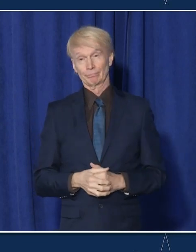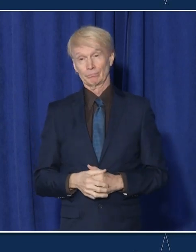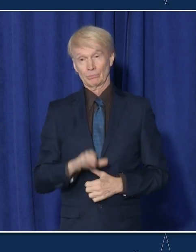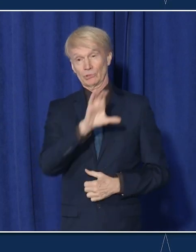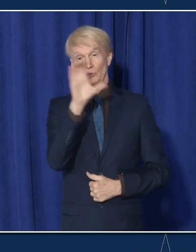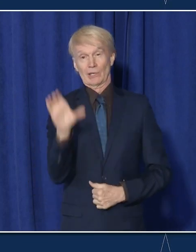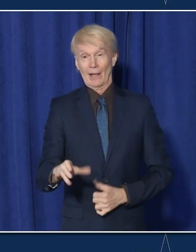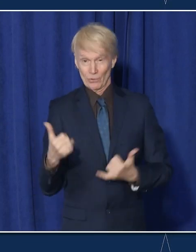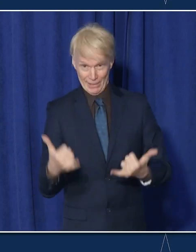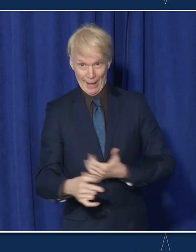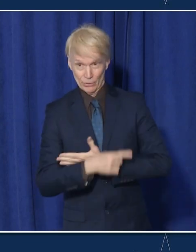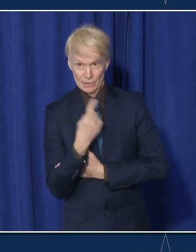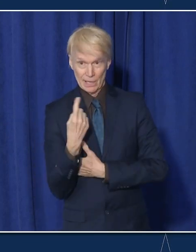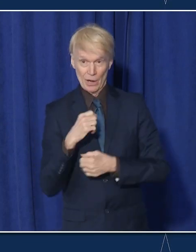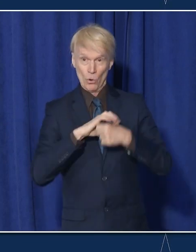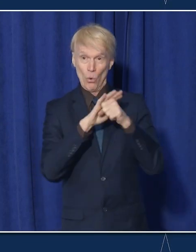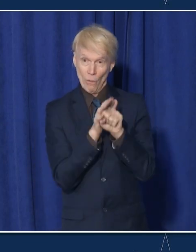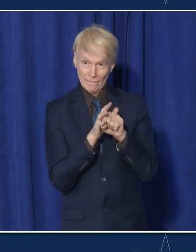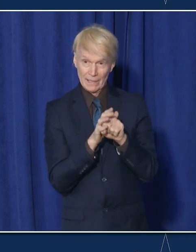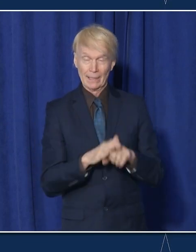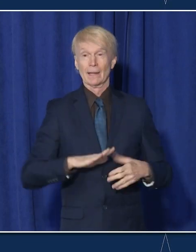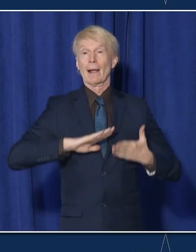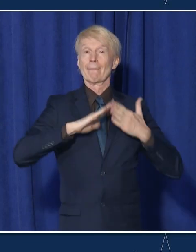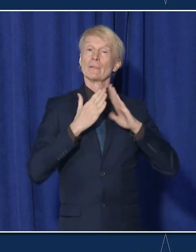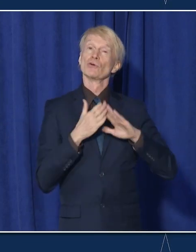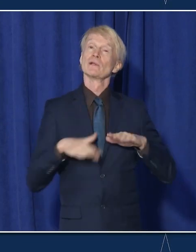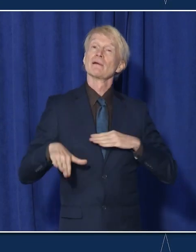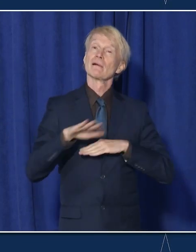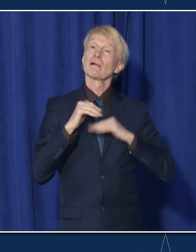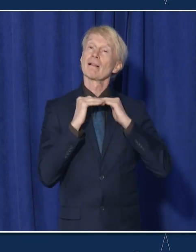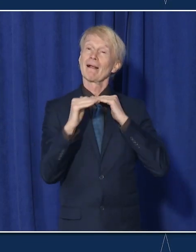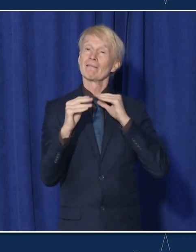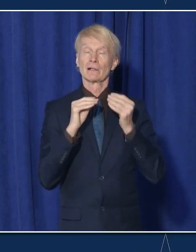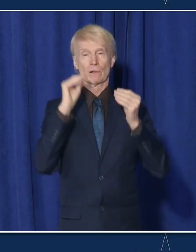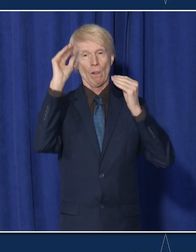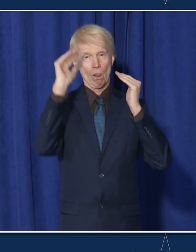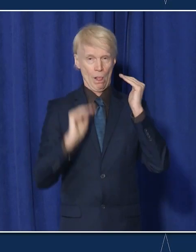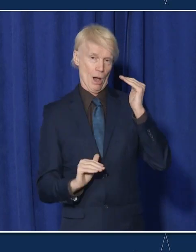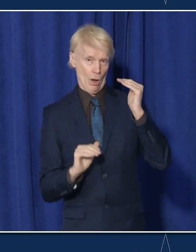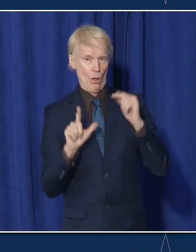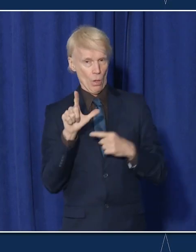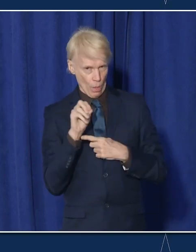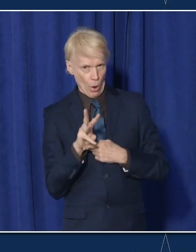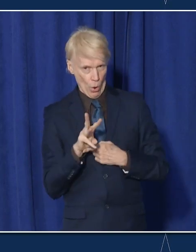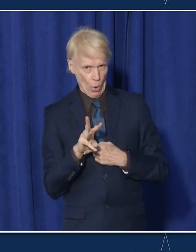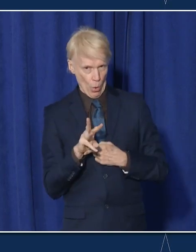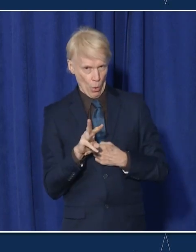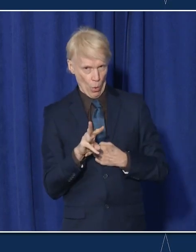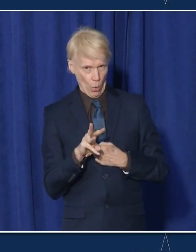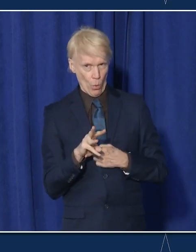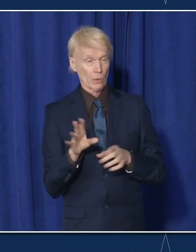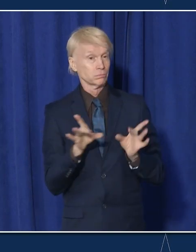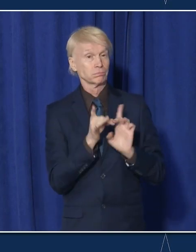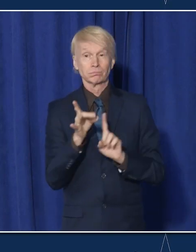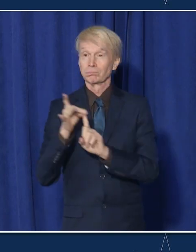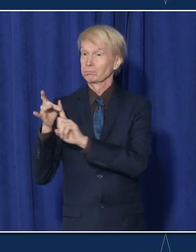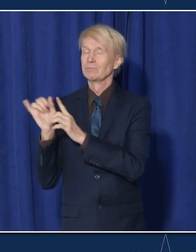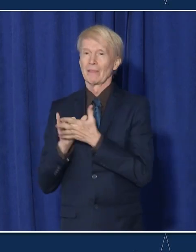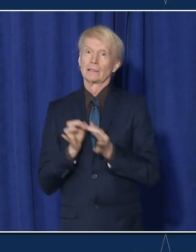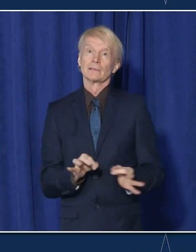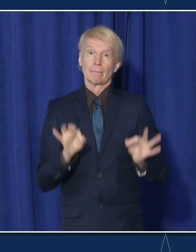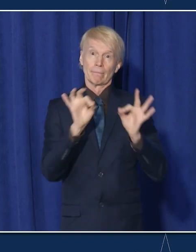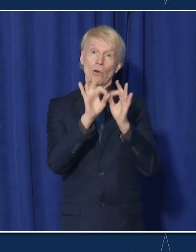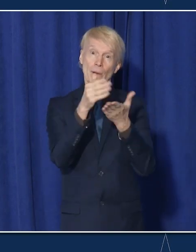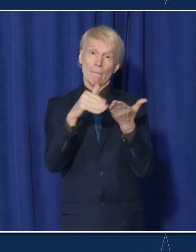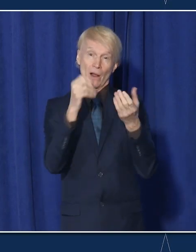Chicago's current COVID-19 community level remains low. That is the most important piece of information that I